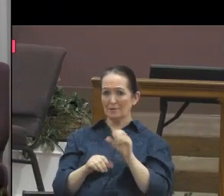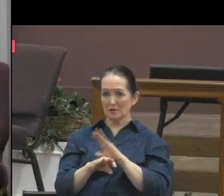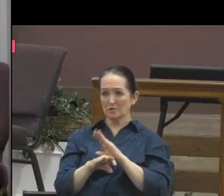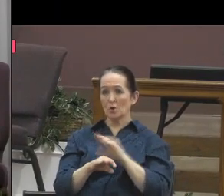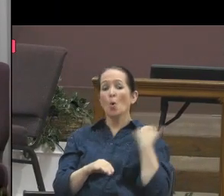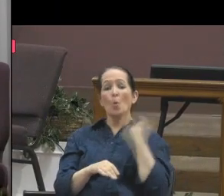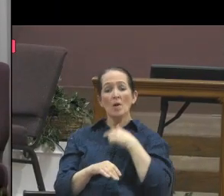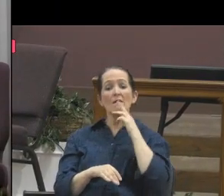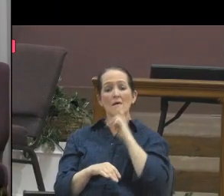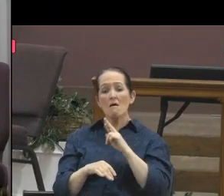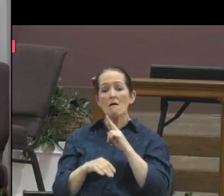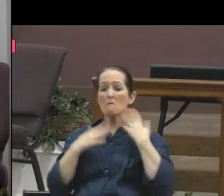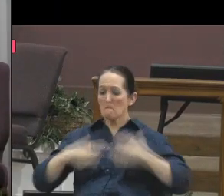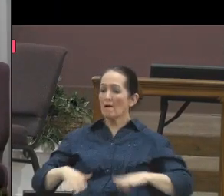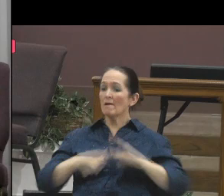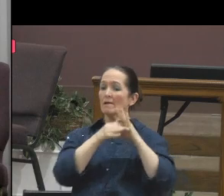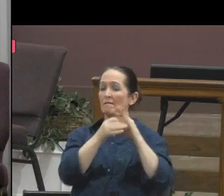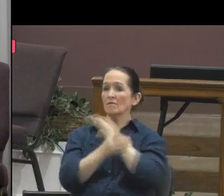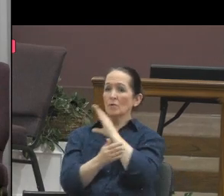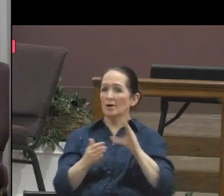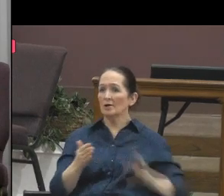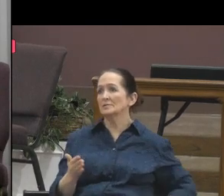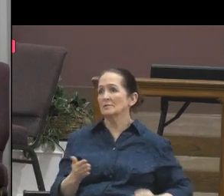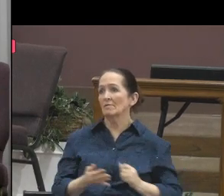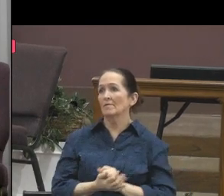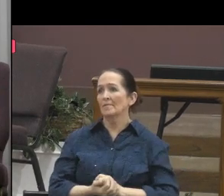a body of Christ.